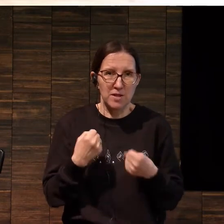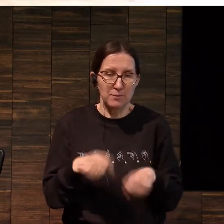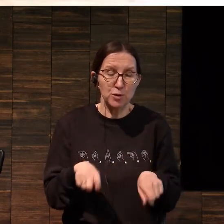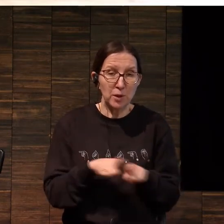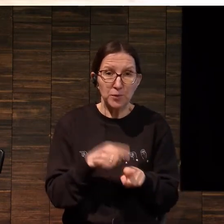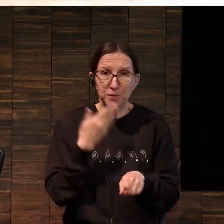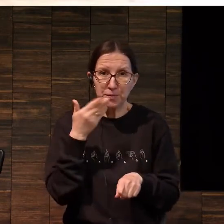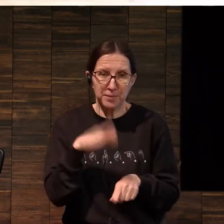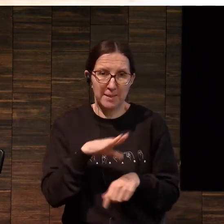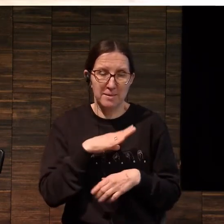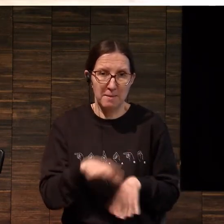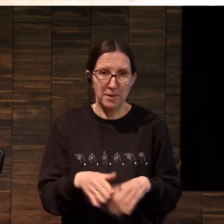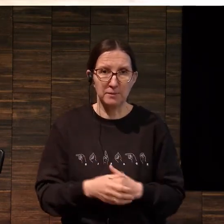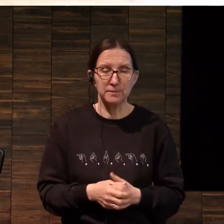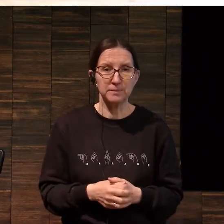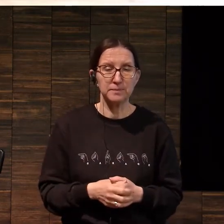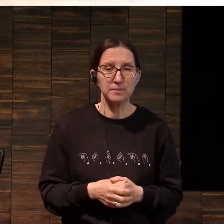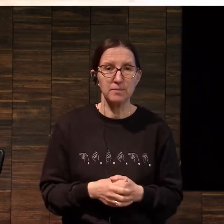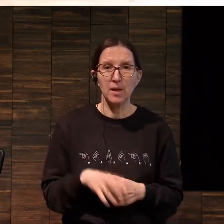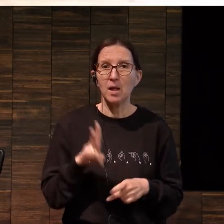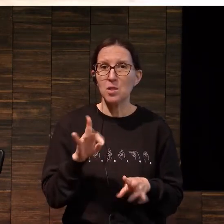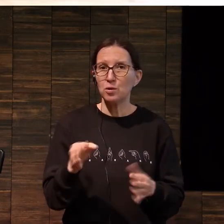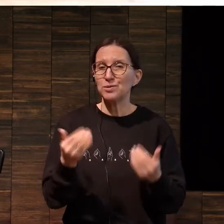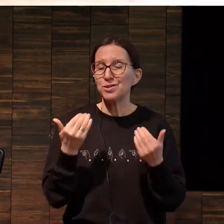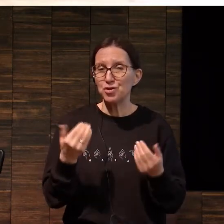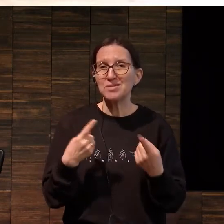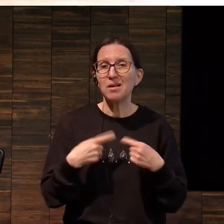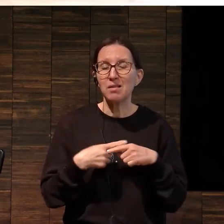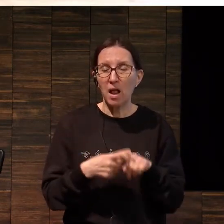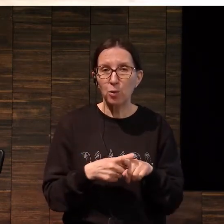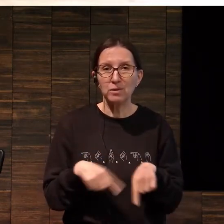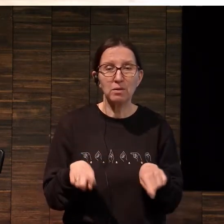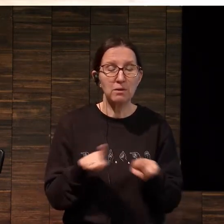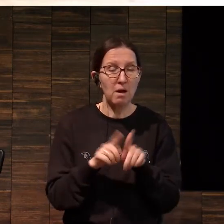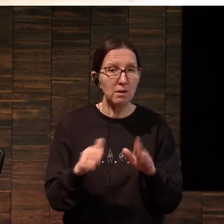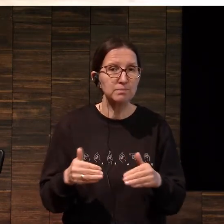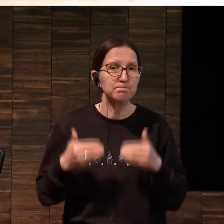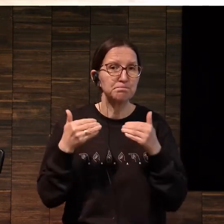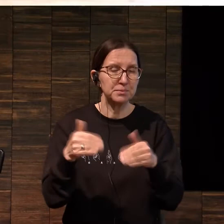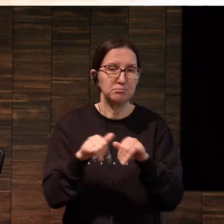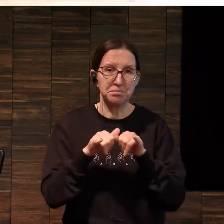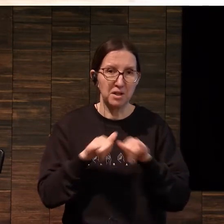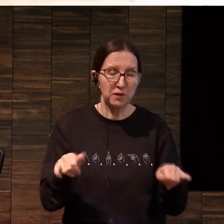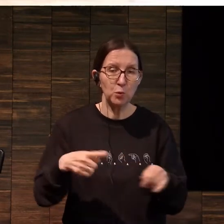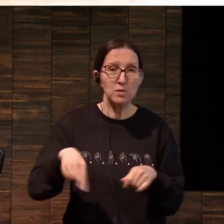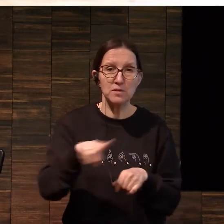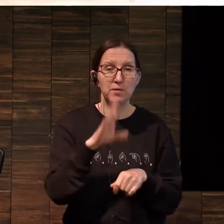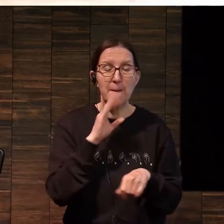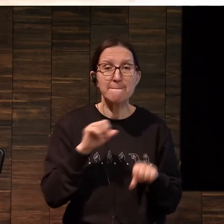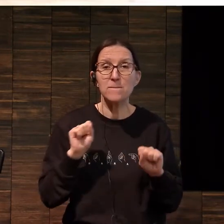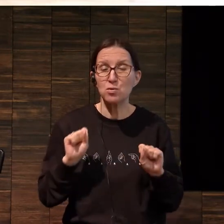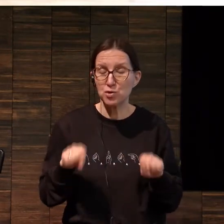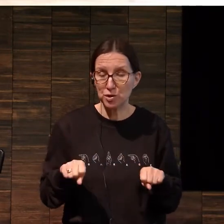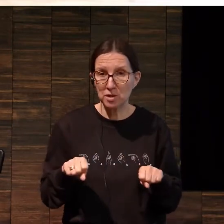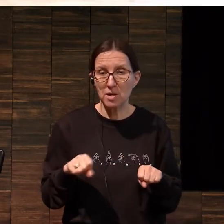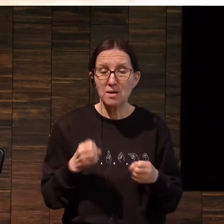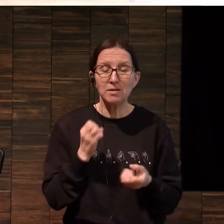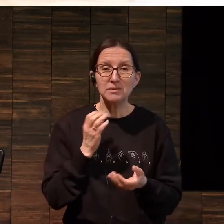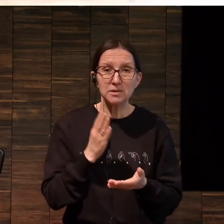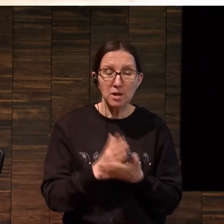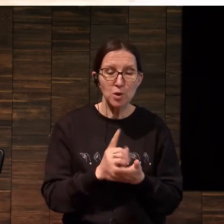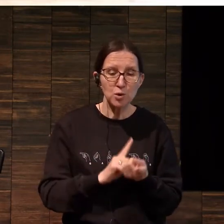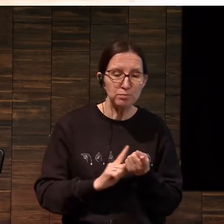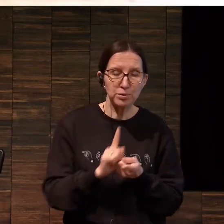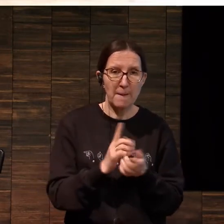so smart that you can remediate a vast number of issues on site immediately. And this is